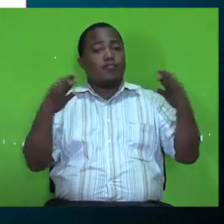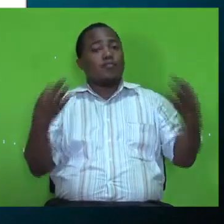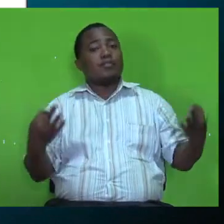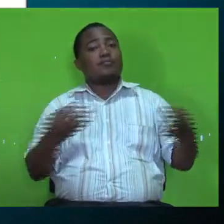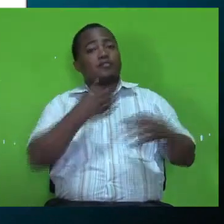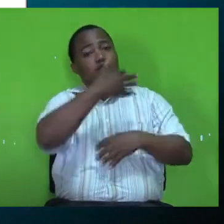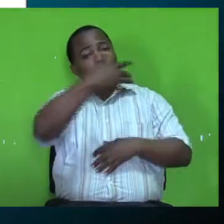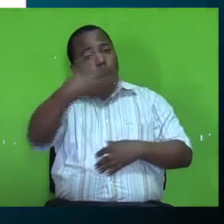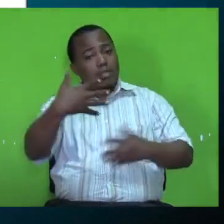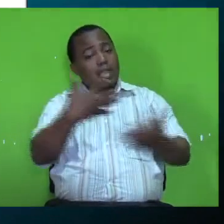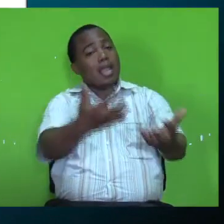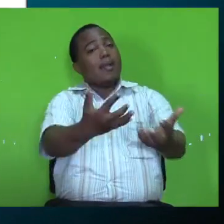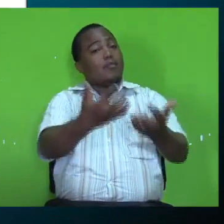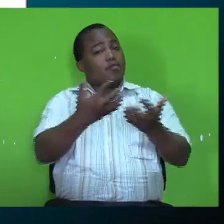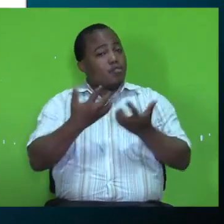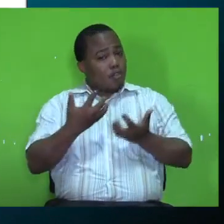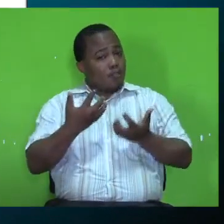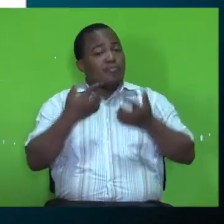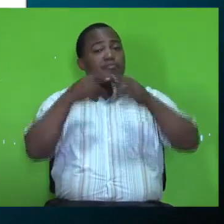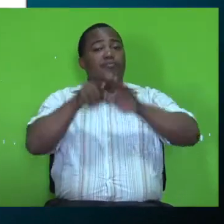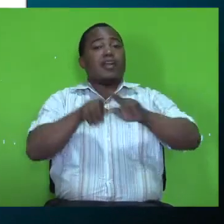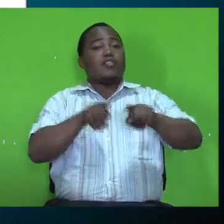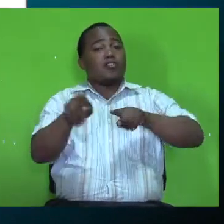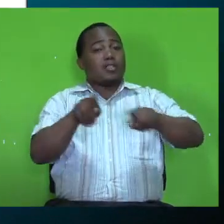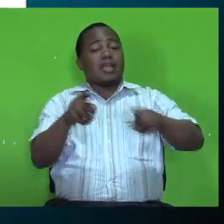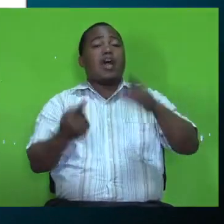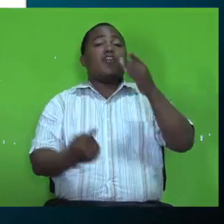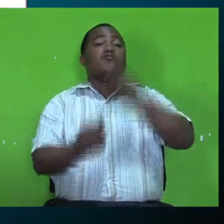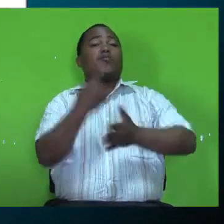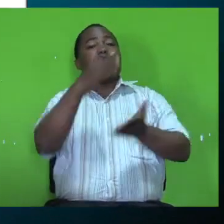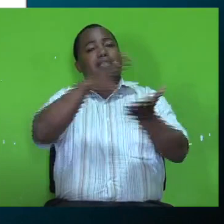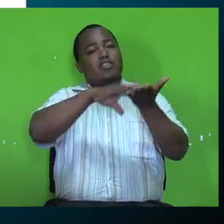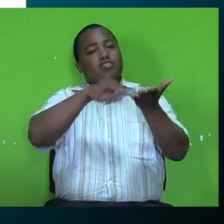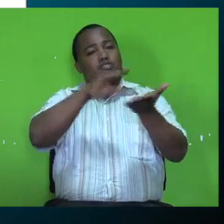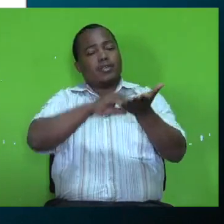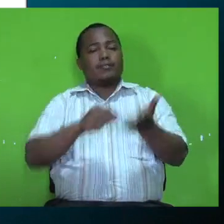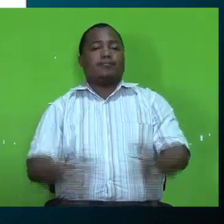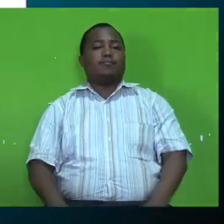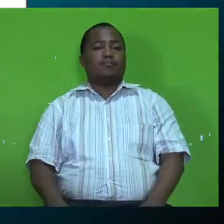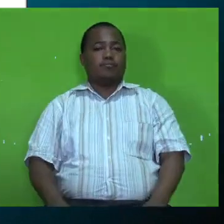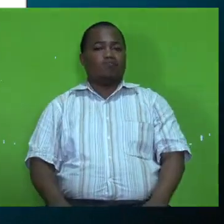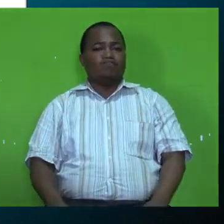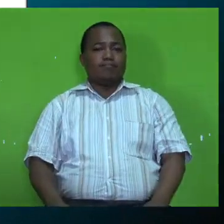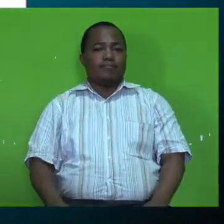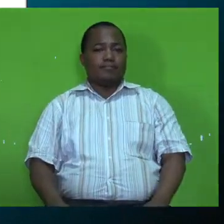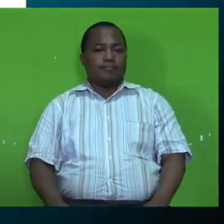water absorbed by root hairs from the soil.